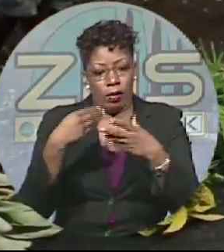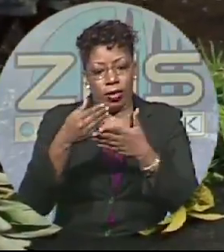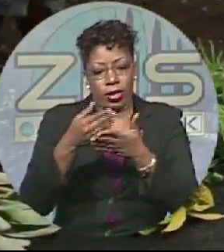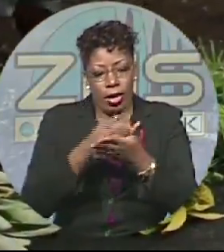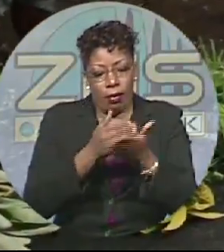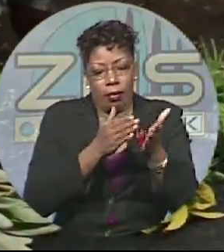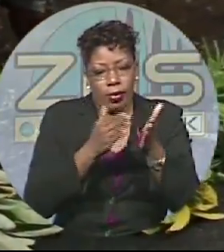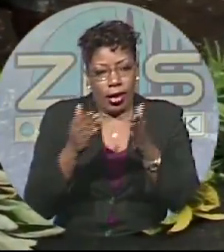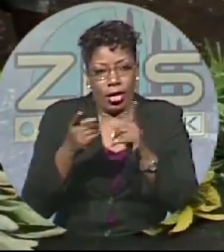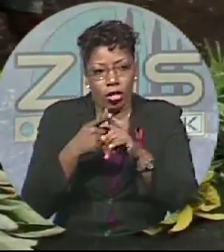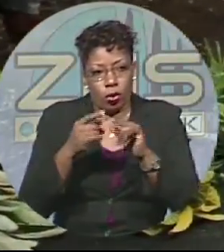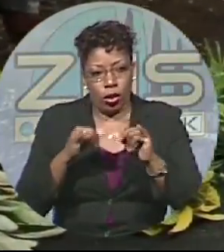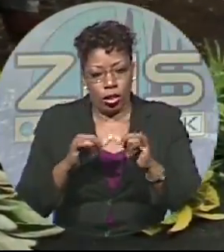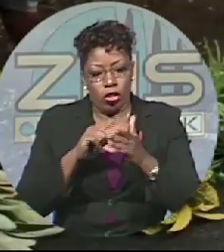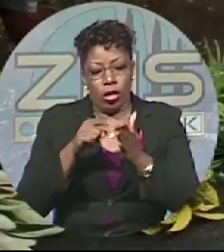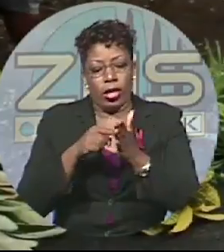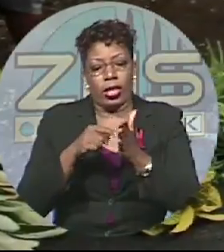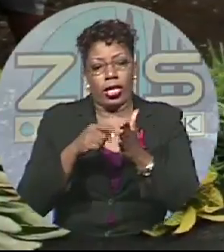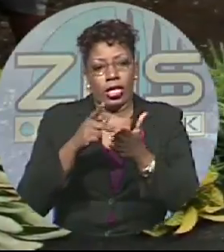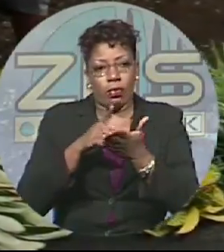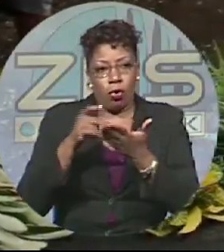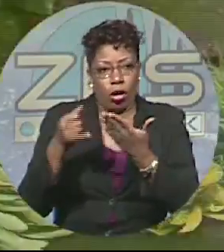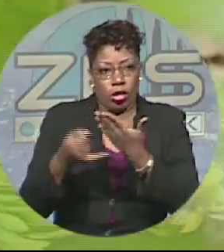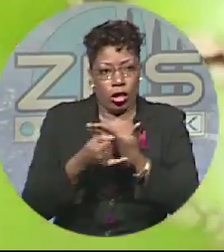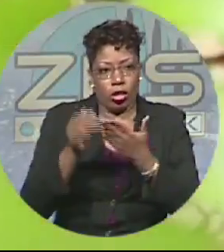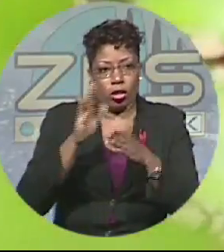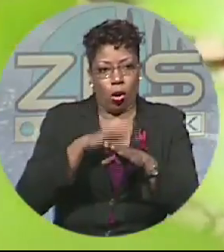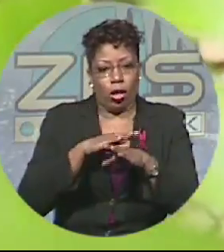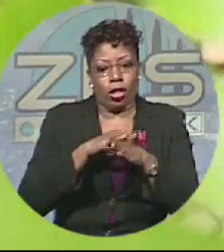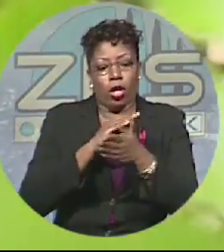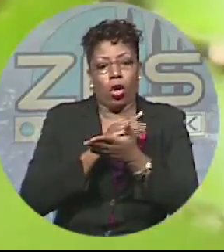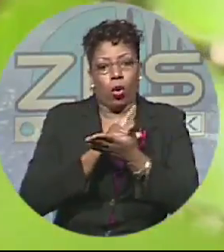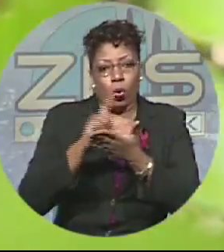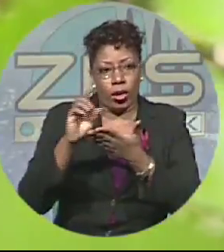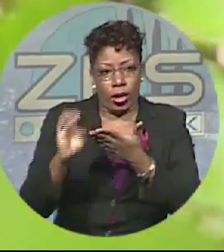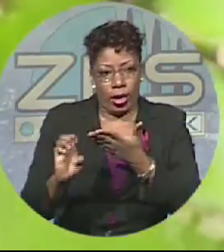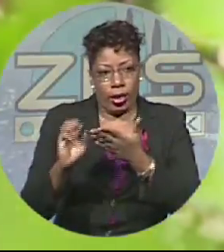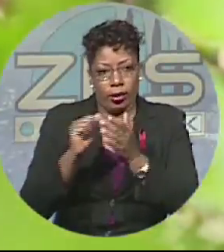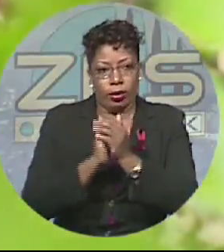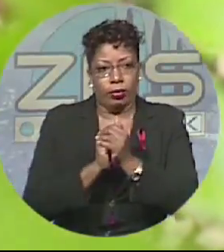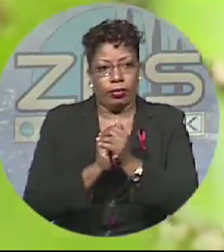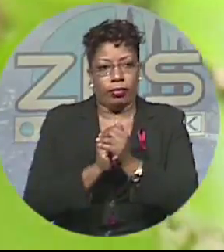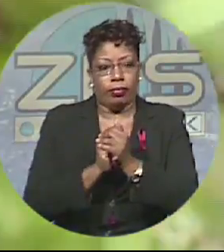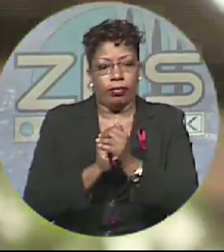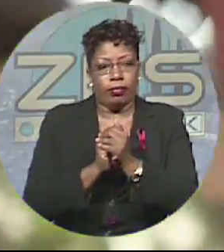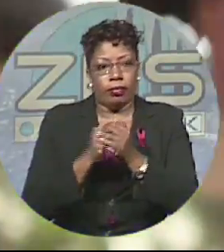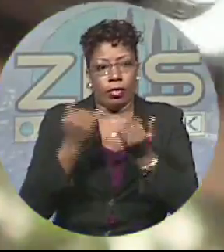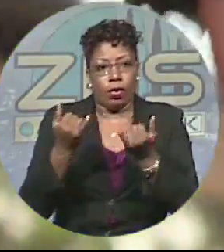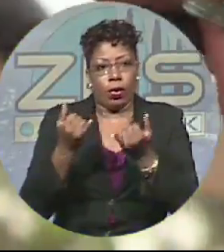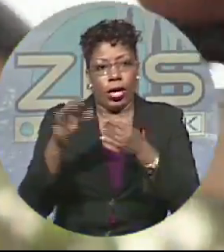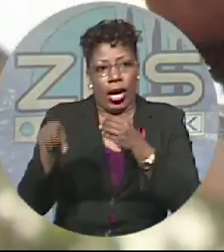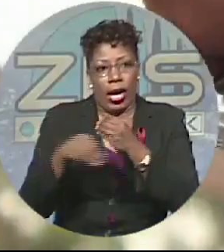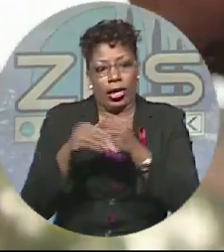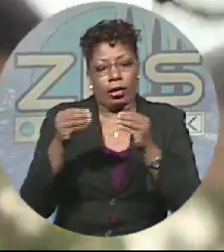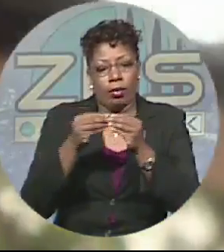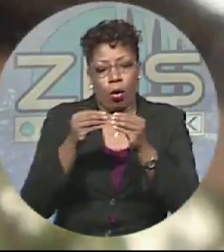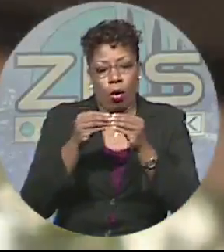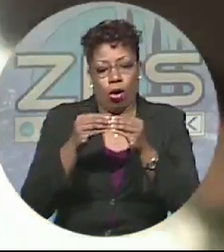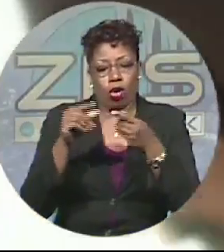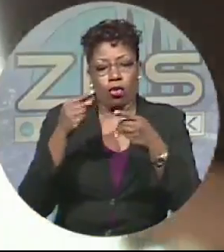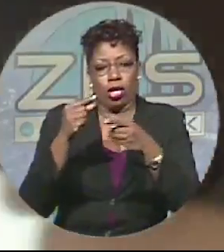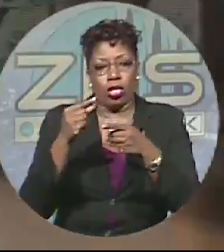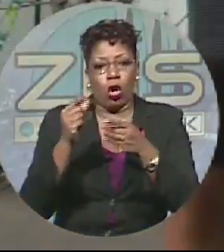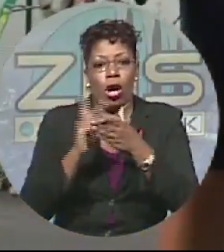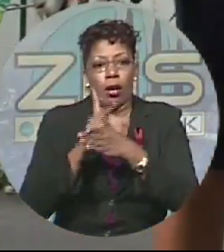to continue this project on weekends. While the exercise was aimed at adding more green to the grounds,